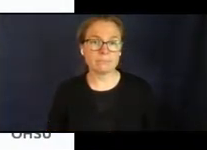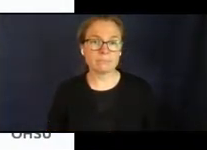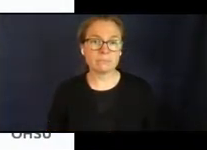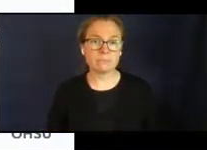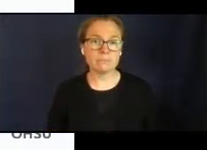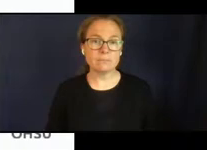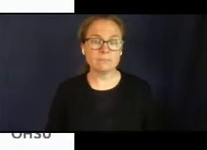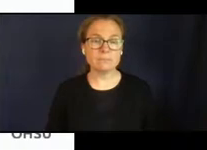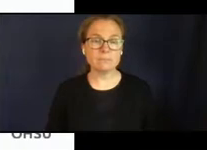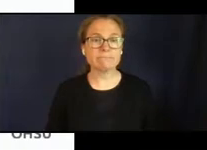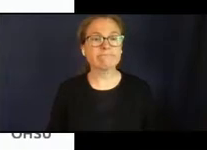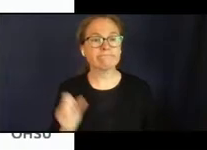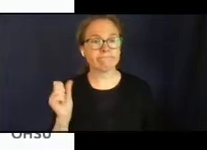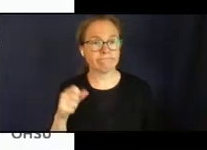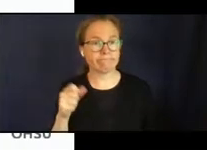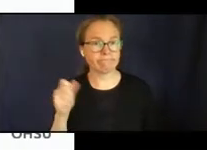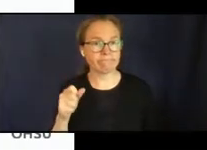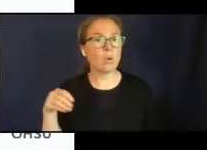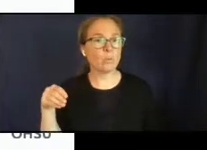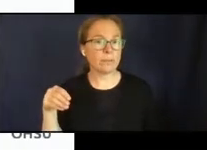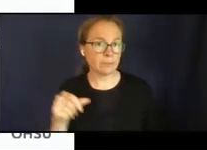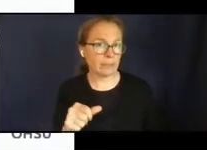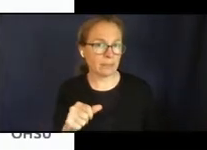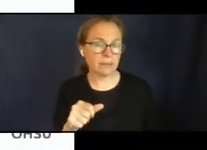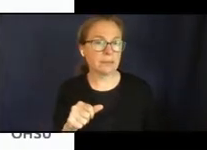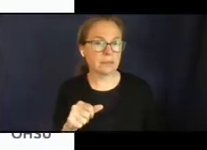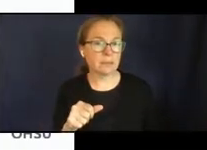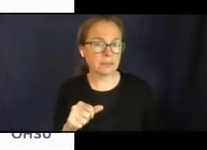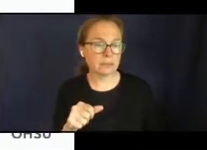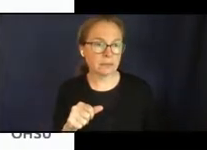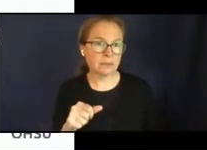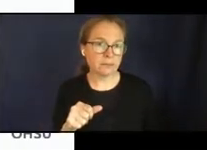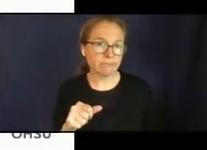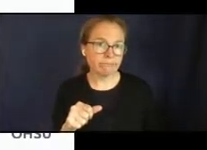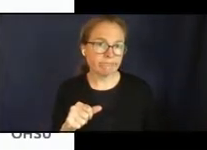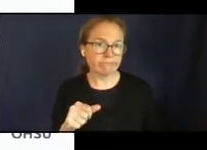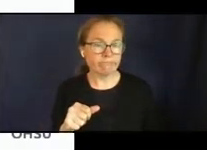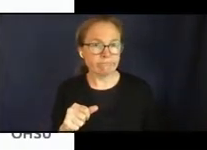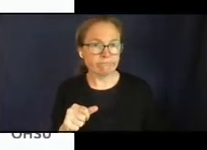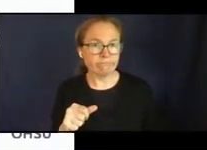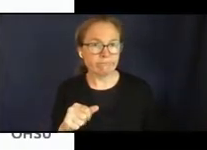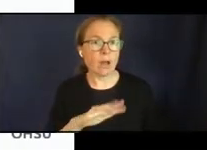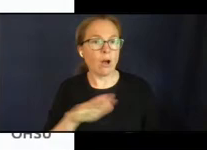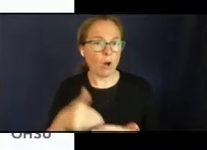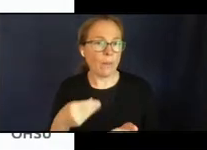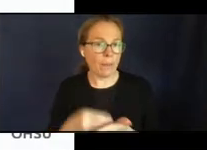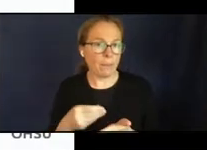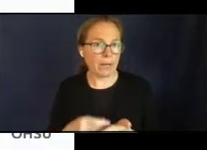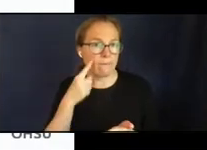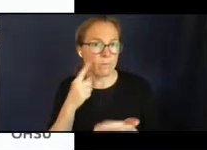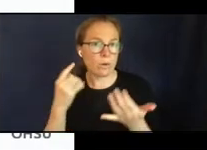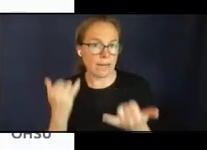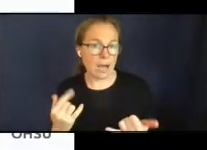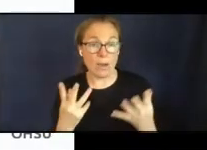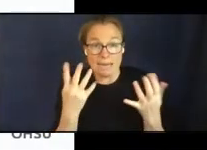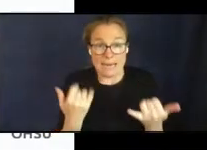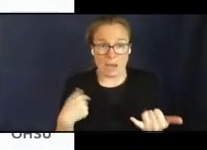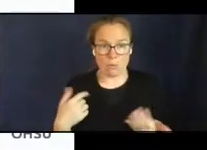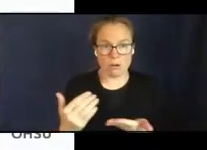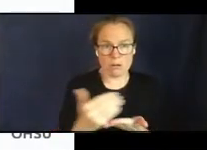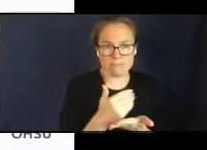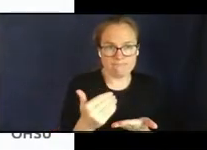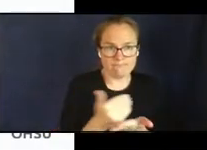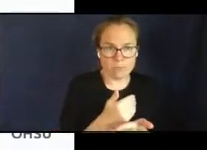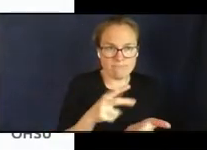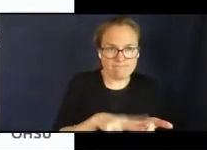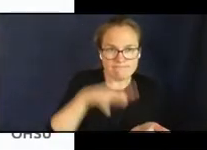we have spent all the money on the first piece of research. We are now collecting data, literally as we speak, that will